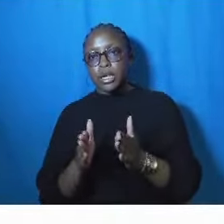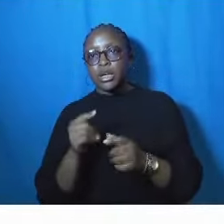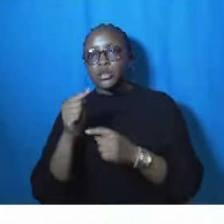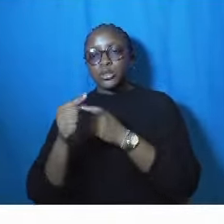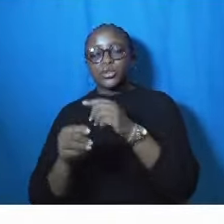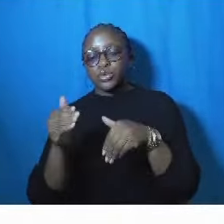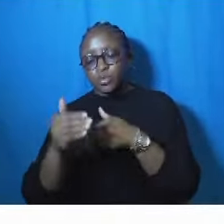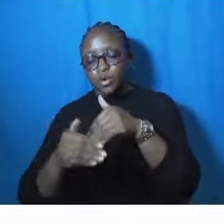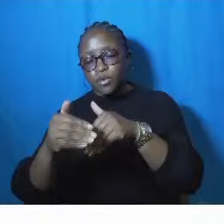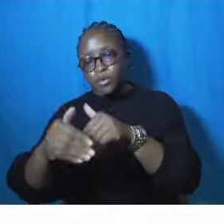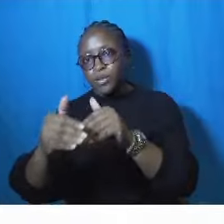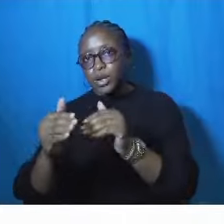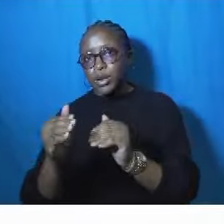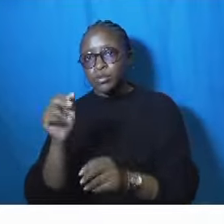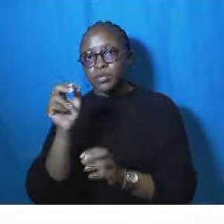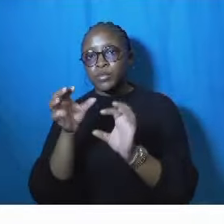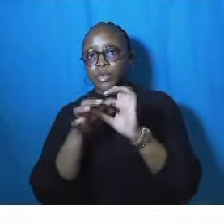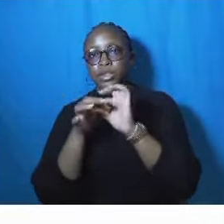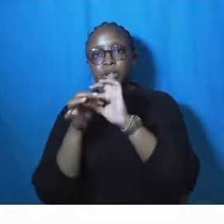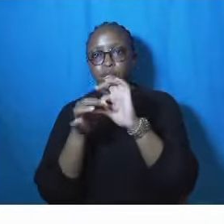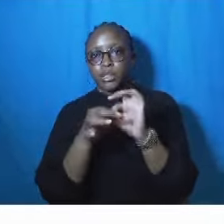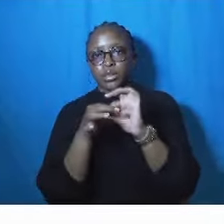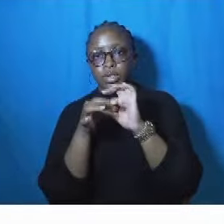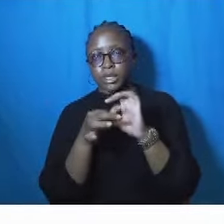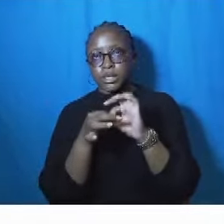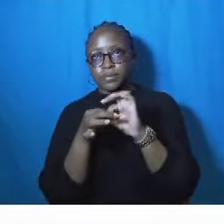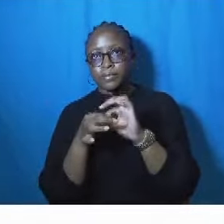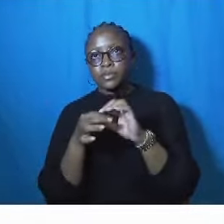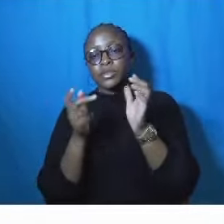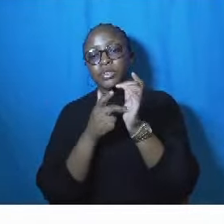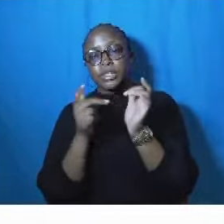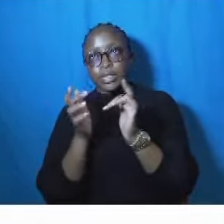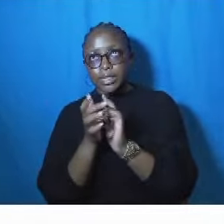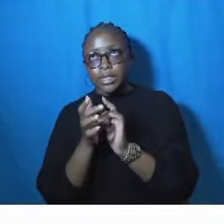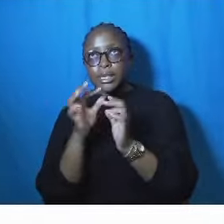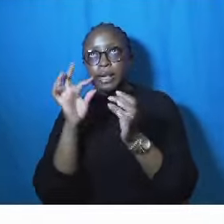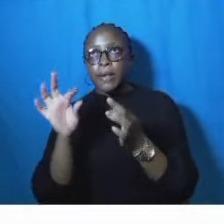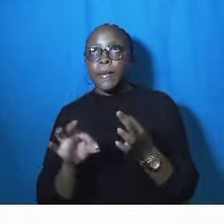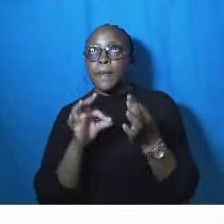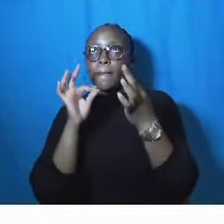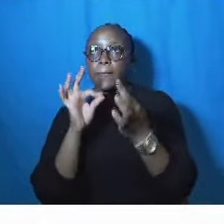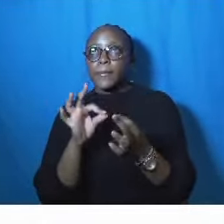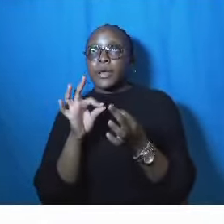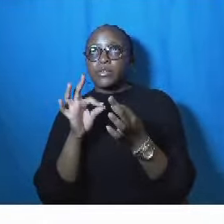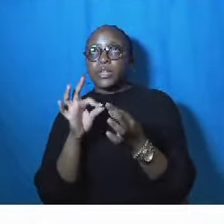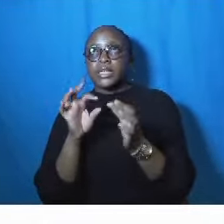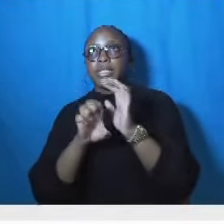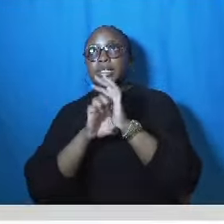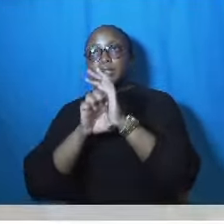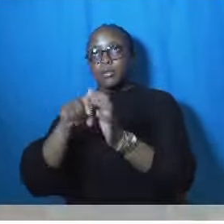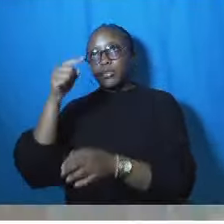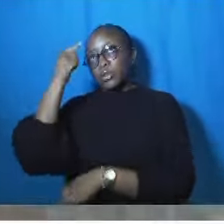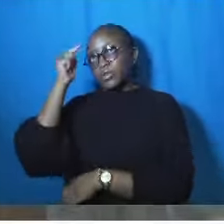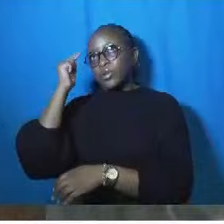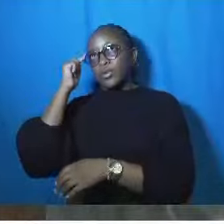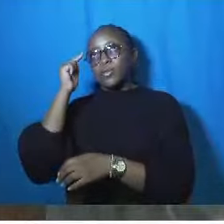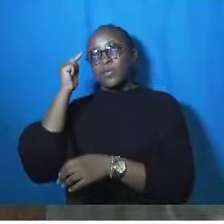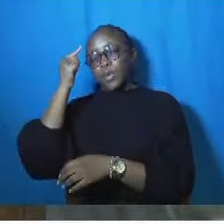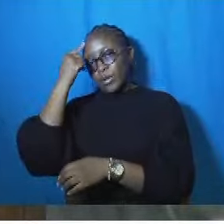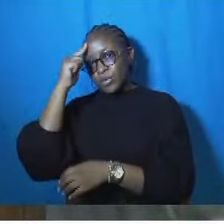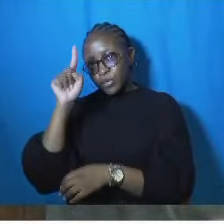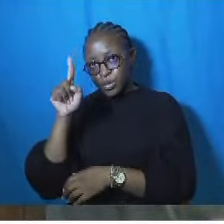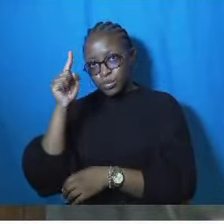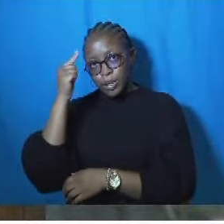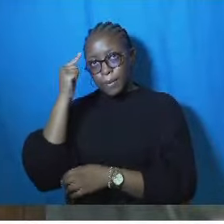Jesus is the perfect example for believers to pursue unity. I hear there's what they call